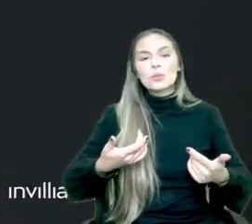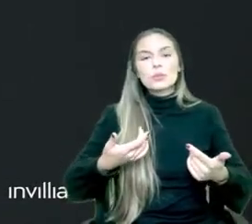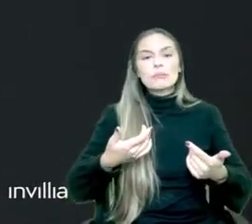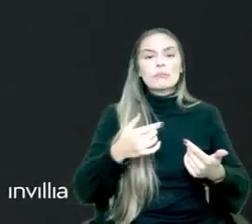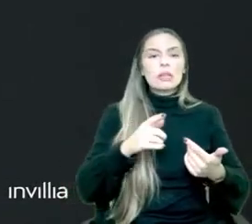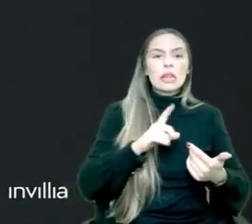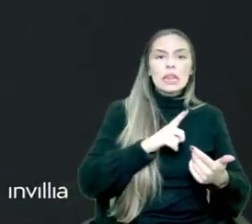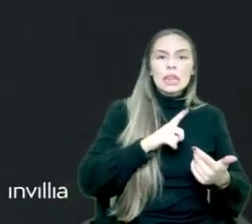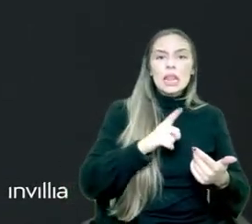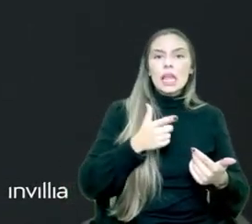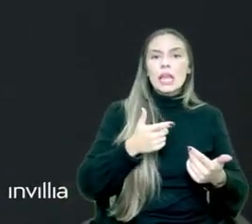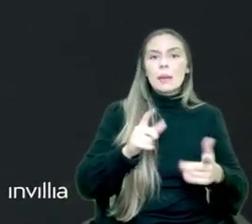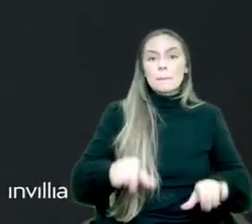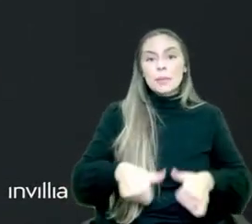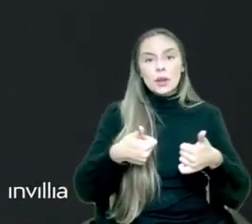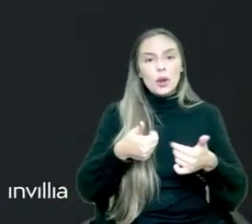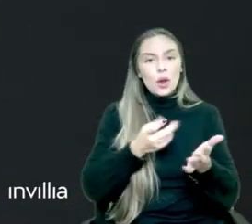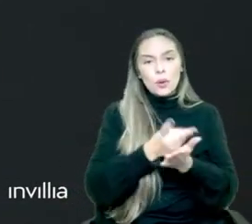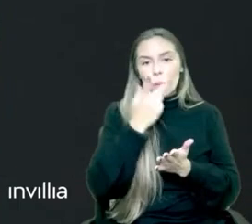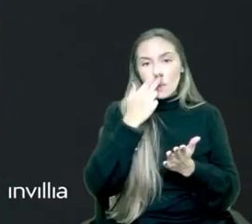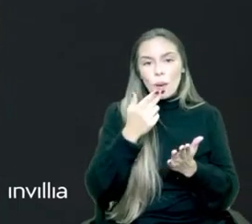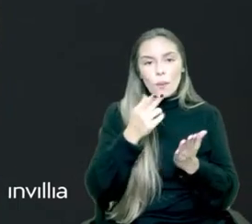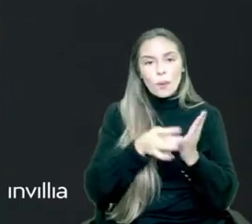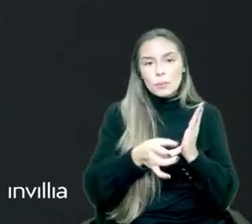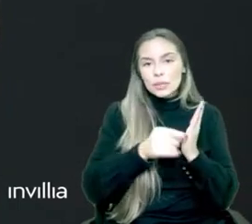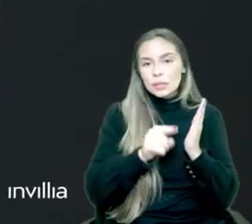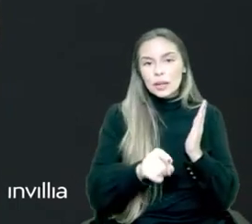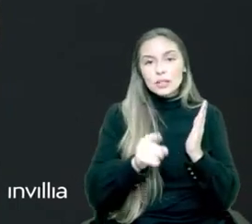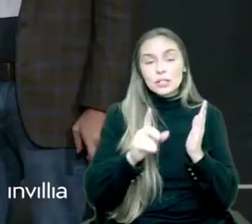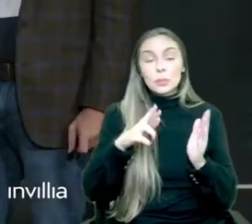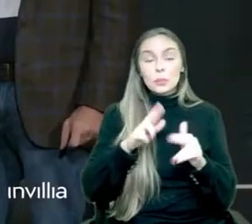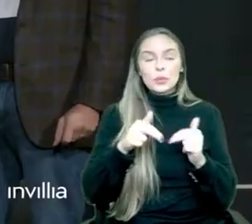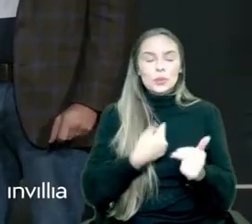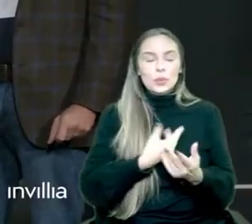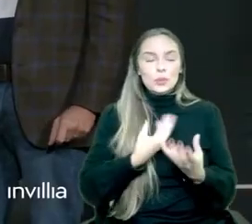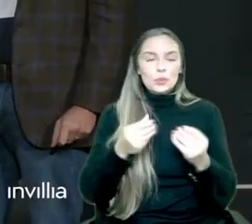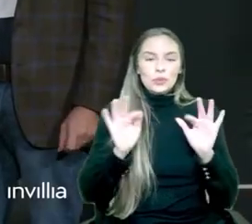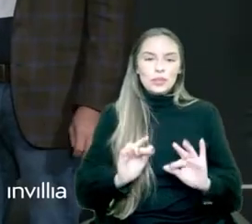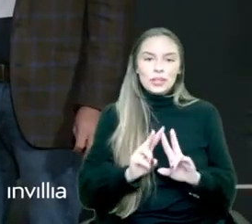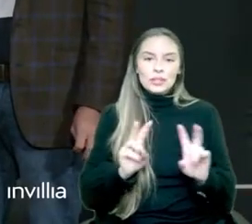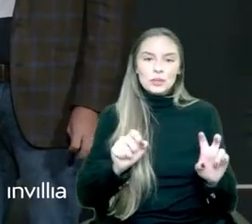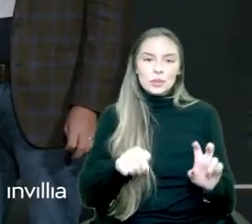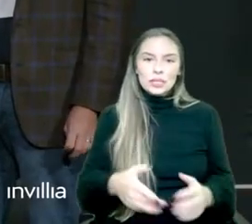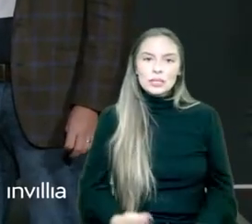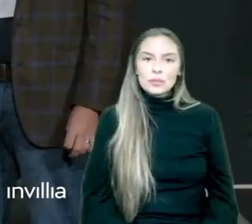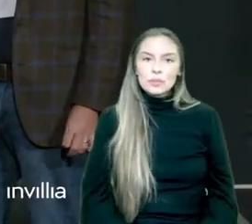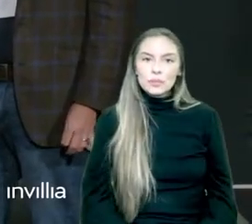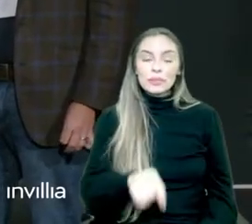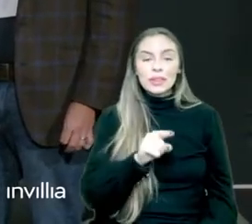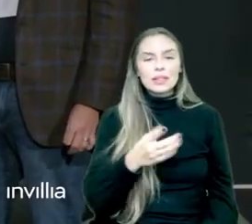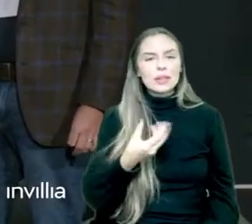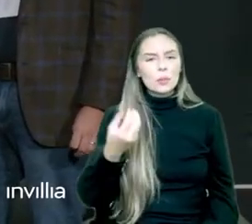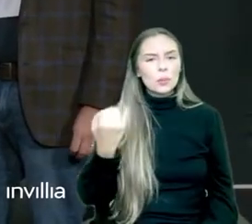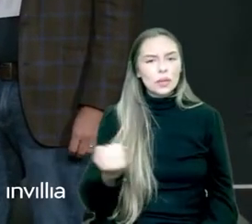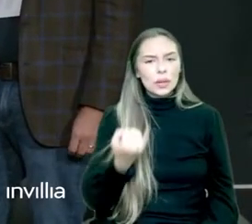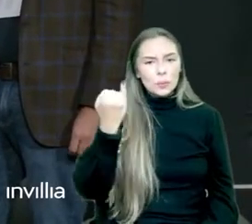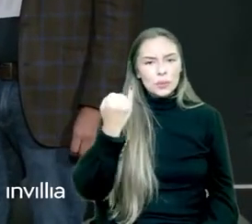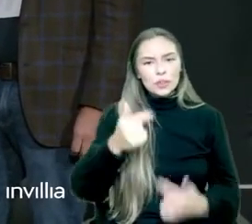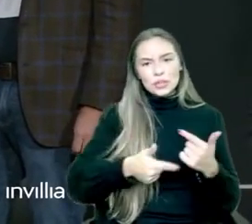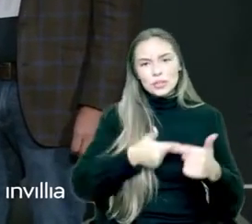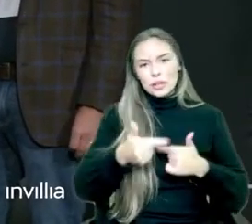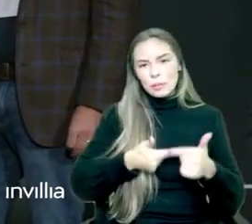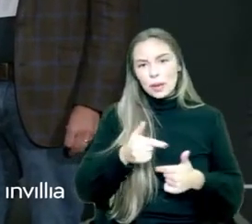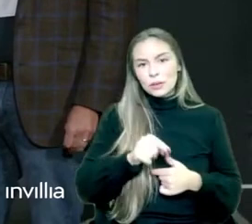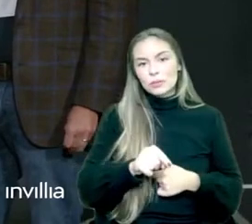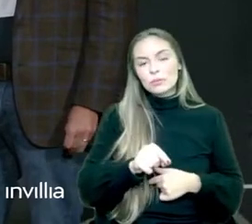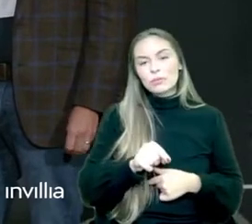And that's why we're super excited about it. Yeah, and you know, this is really important work. And we have